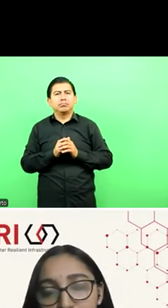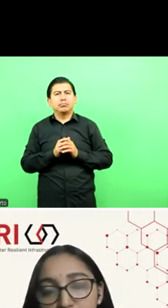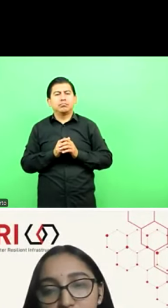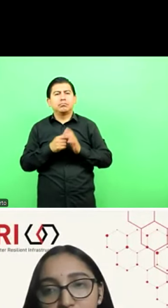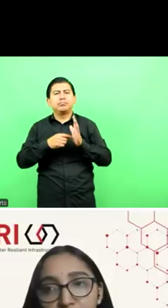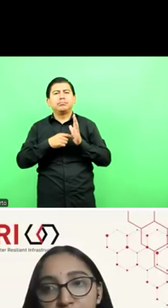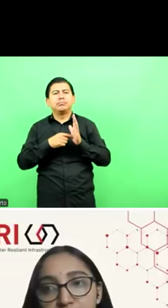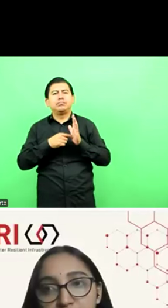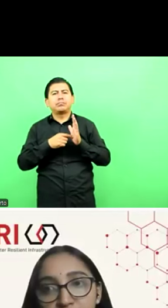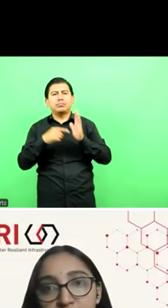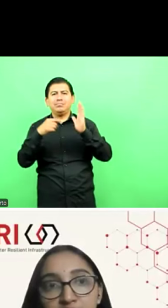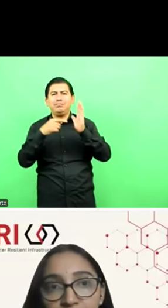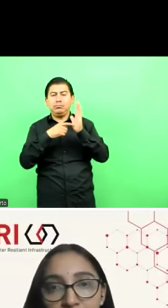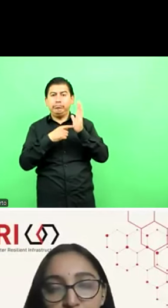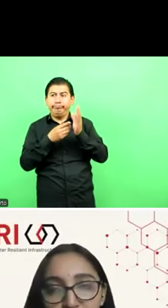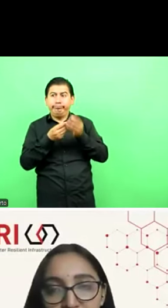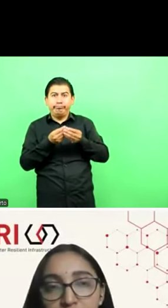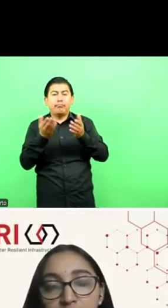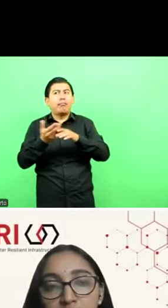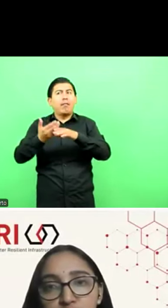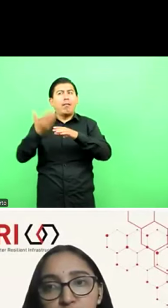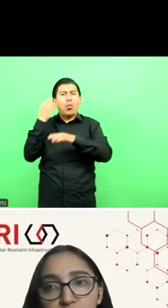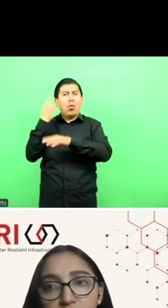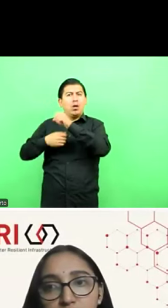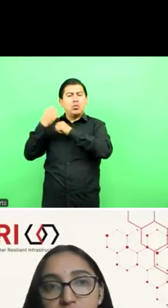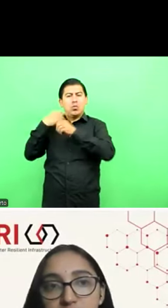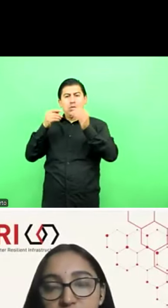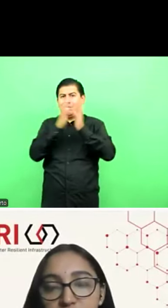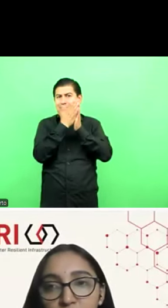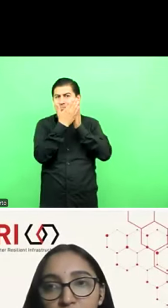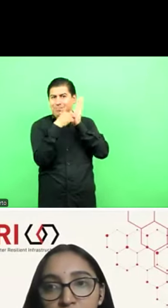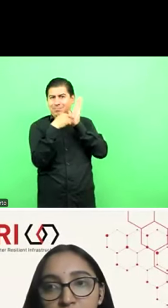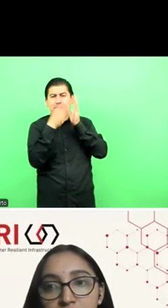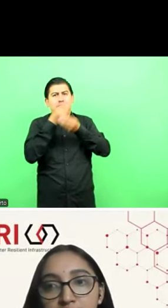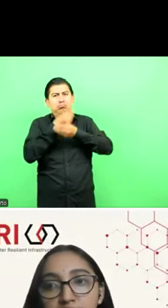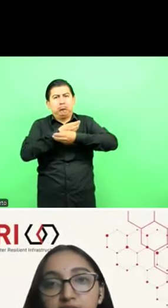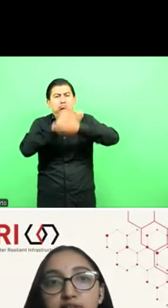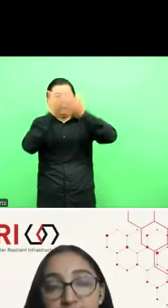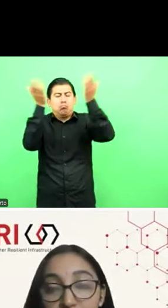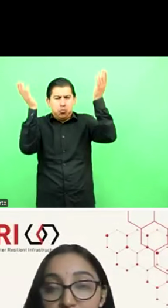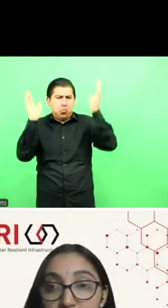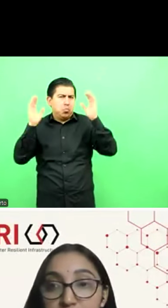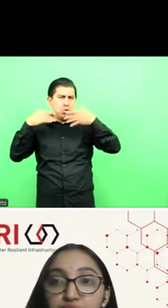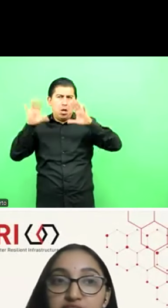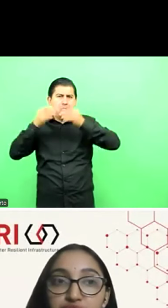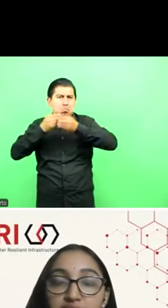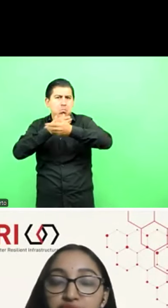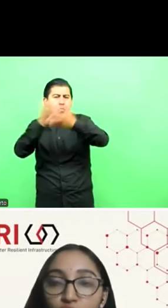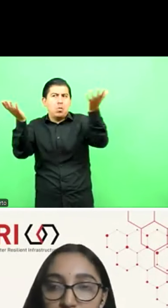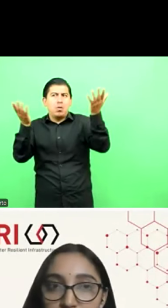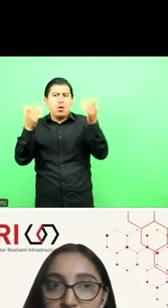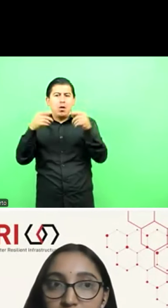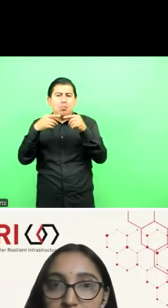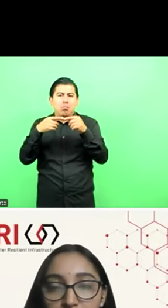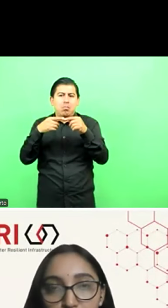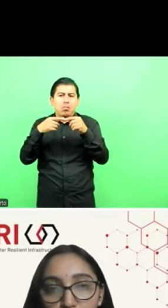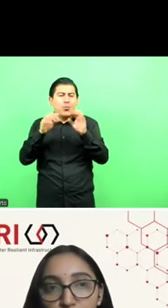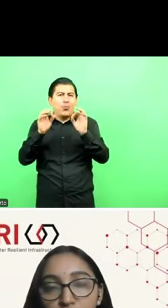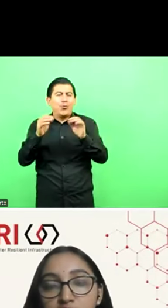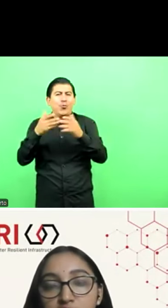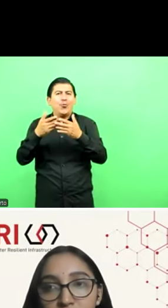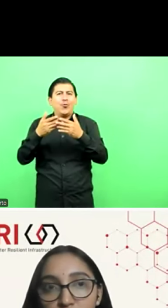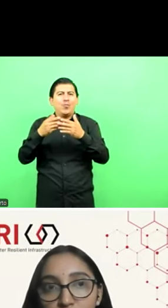after the deadline, we received significant interest to stress upon the key sectors which we focused as part